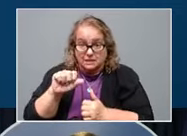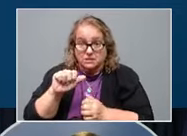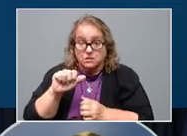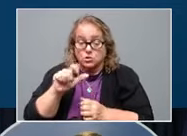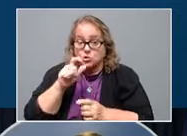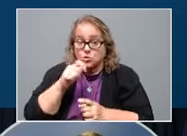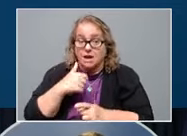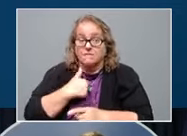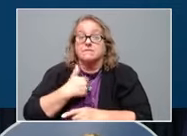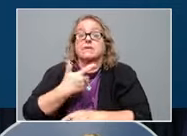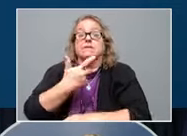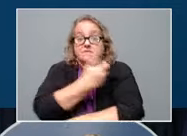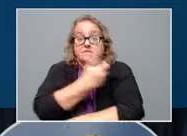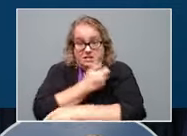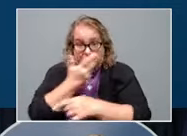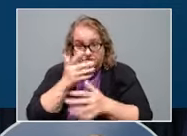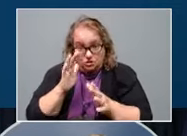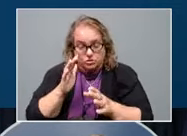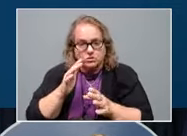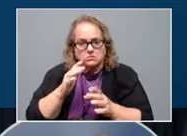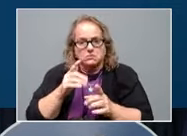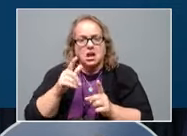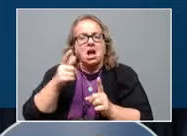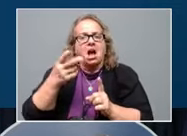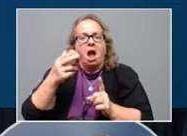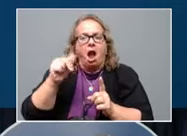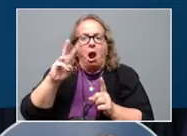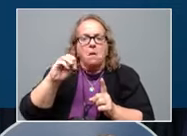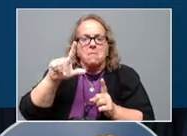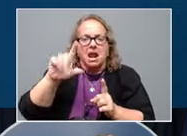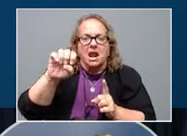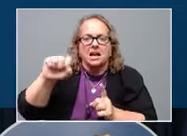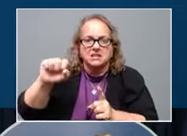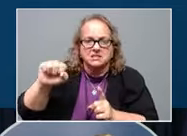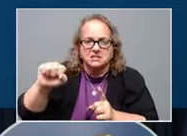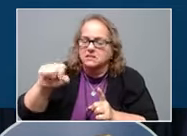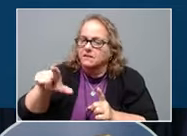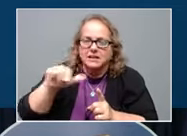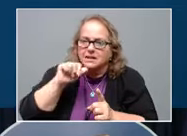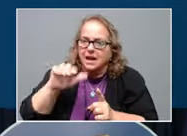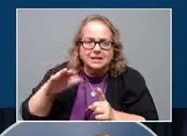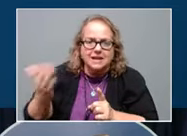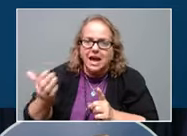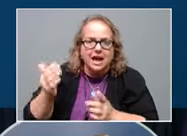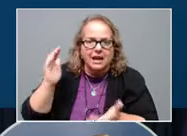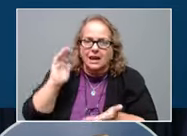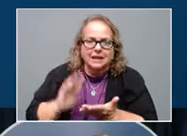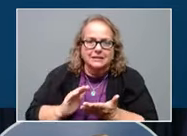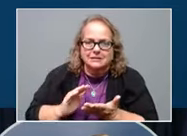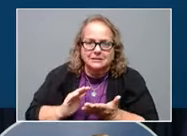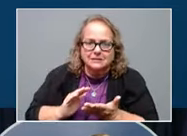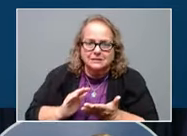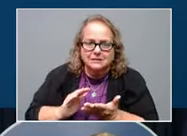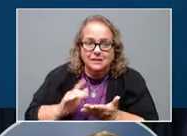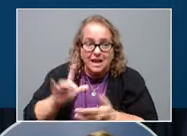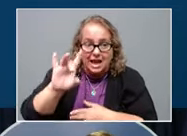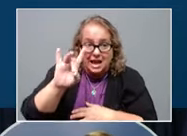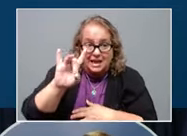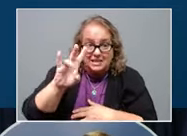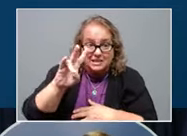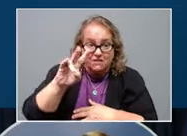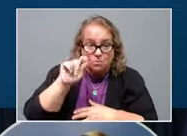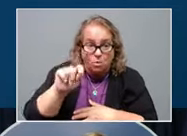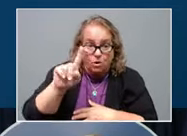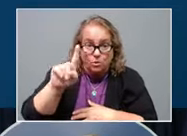individuals have been pretty harmless. The reason we know that is because there is a difference between that 87.1% and